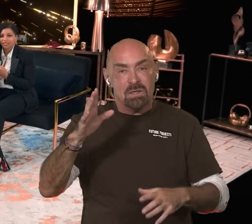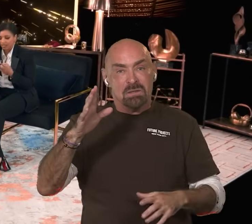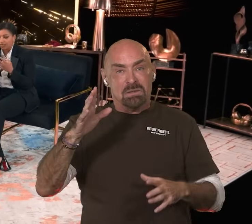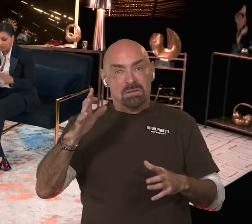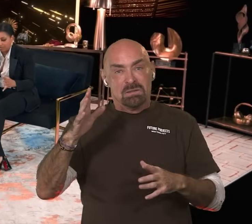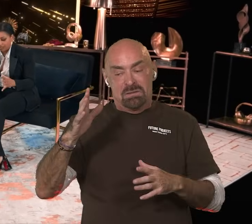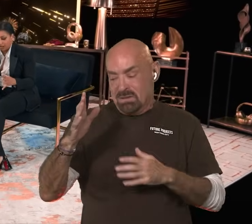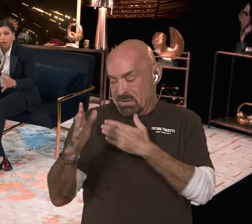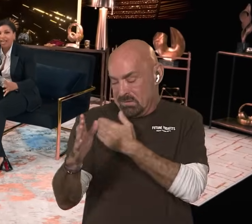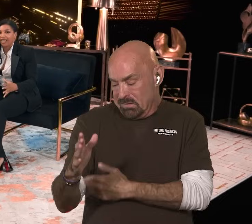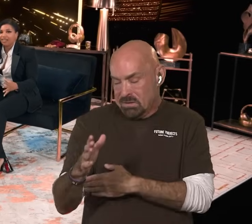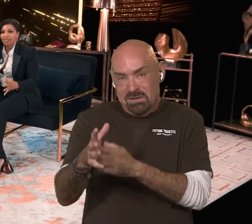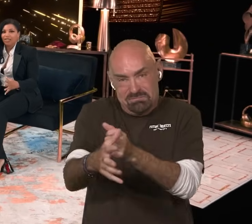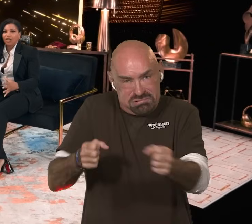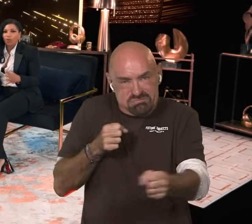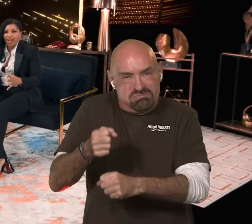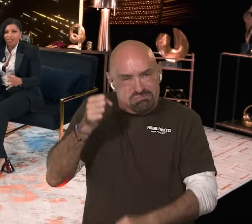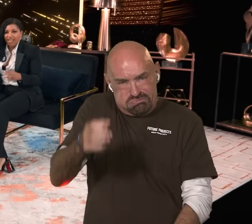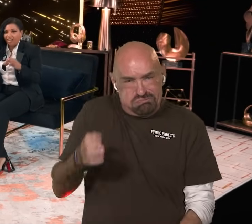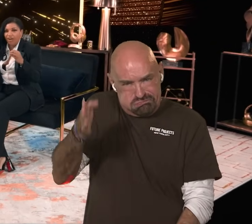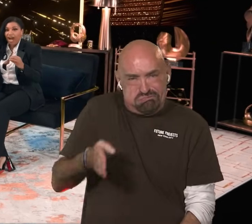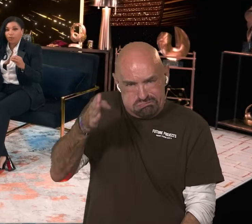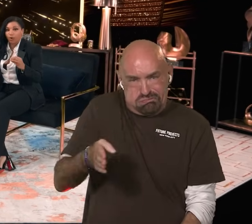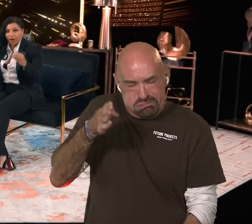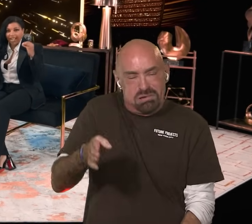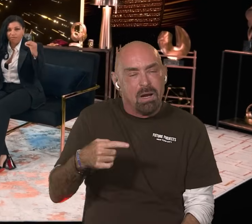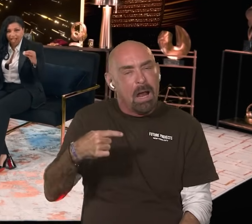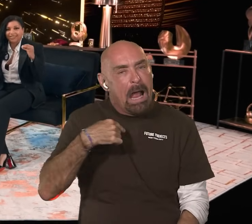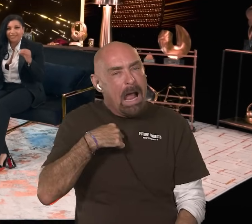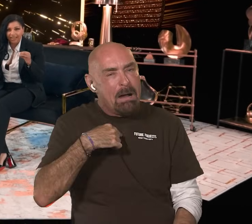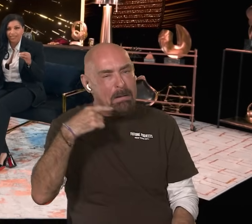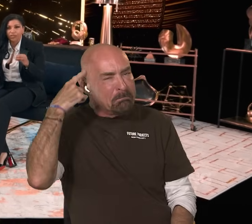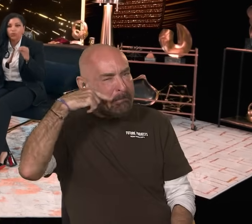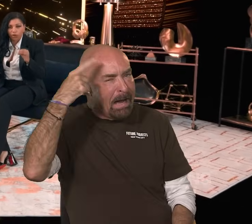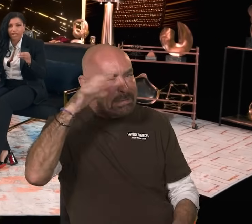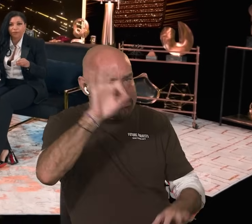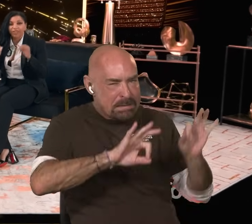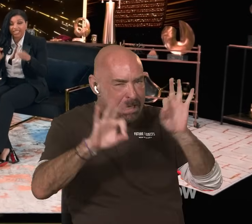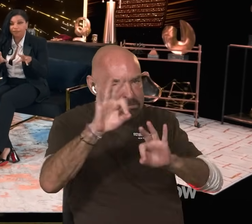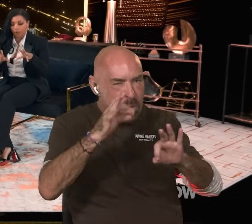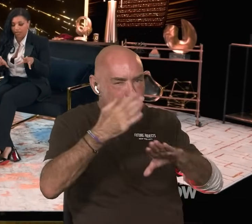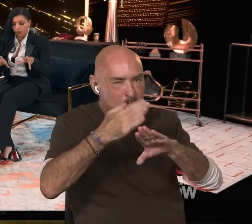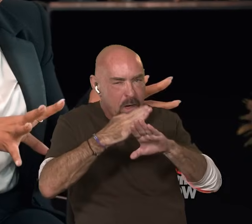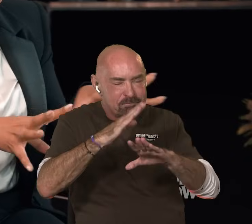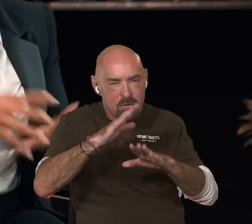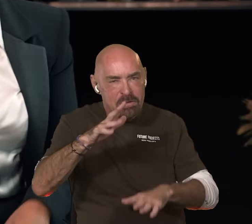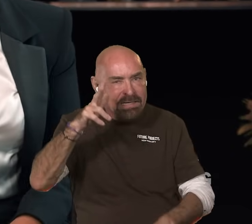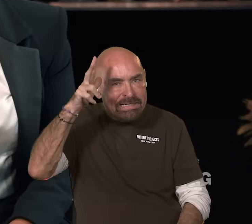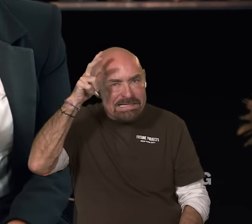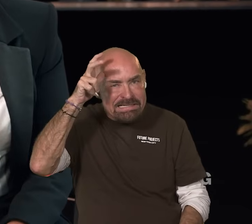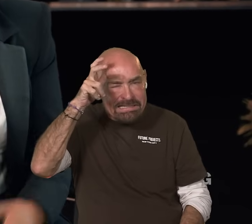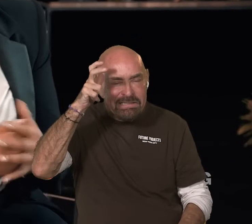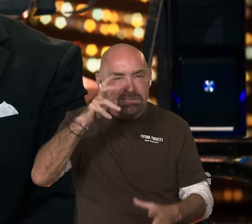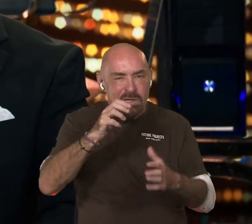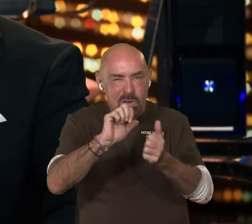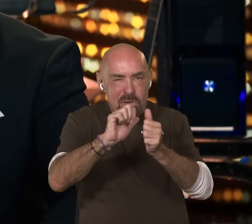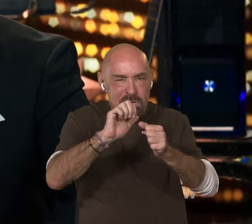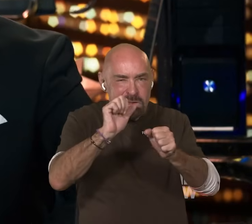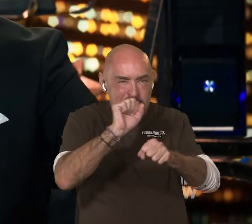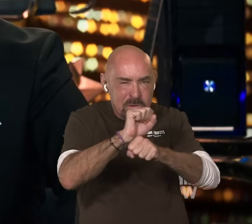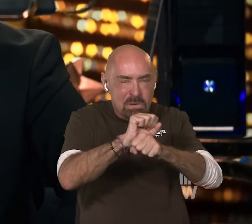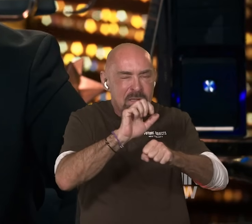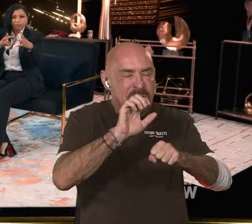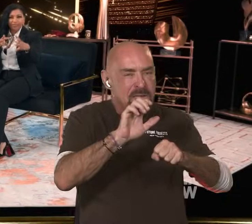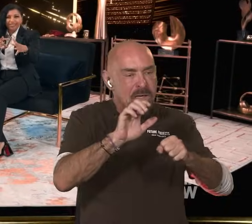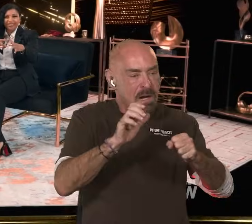has been replaced by a chainsaw. Okay. What do you do? Well, if I were a mad scientist working for an evil mega corporation, you know, like you do,